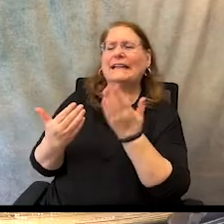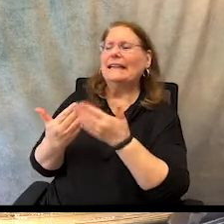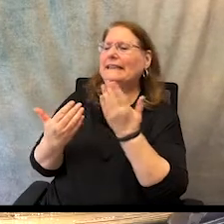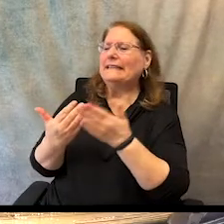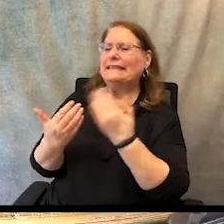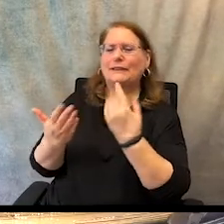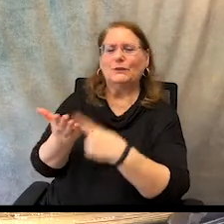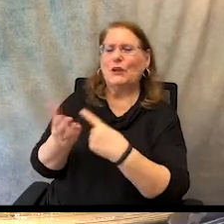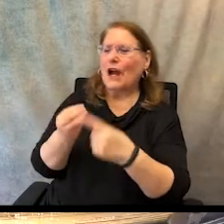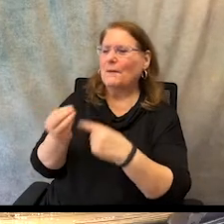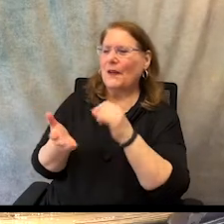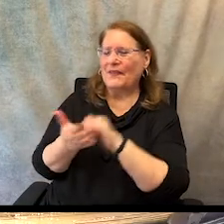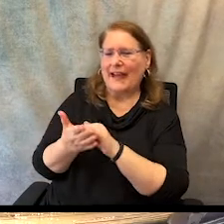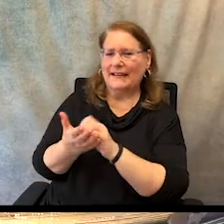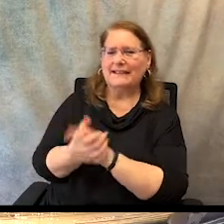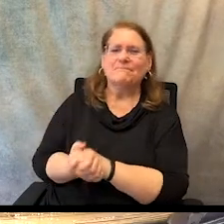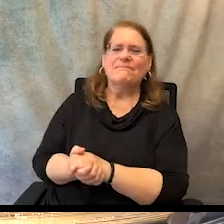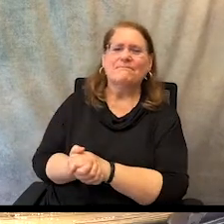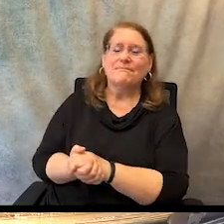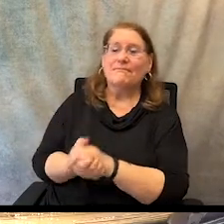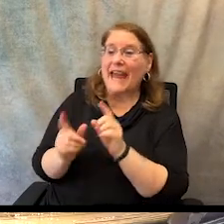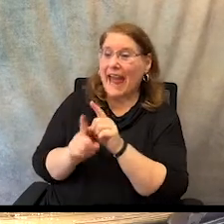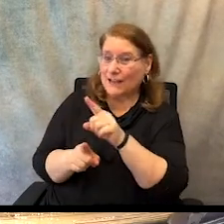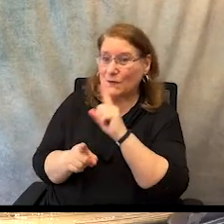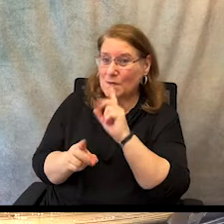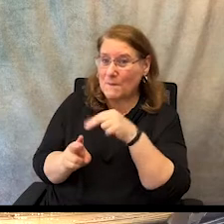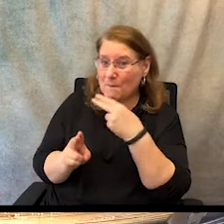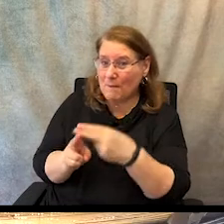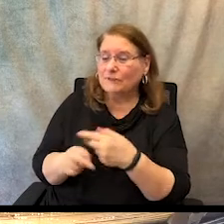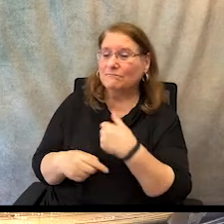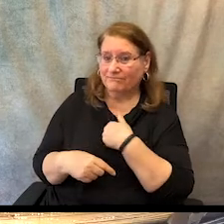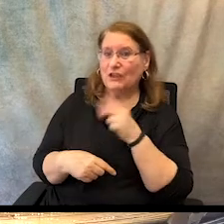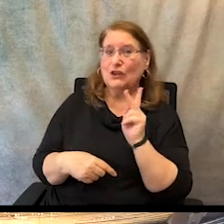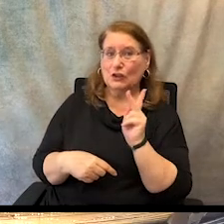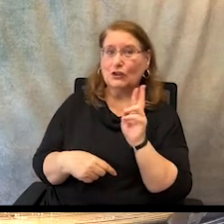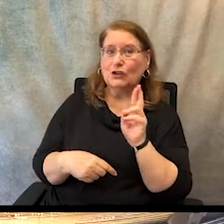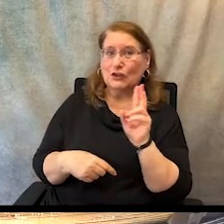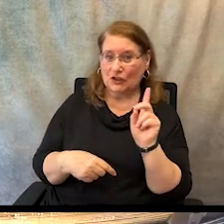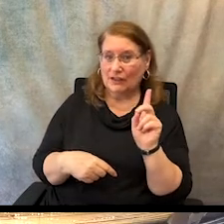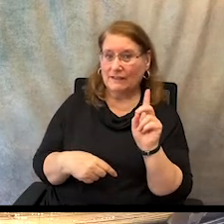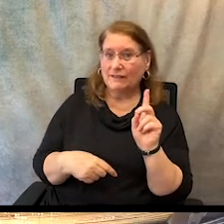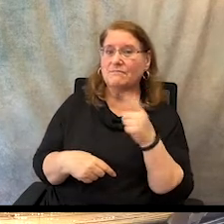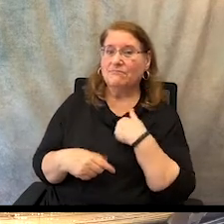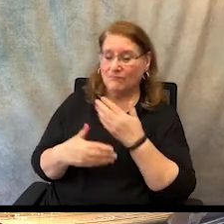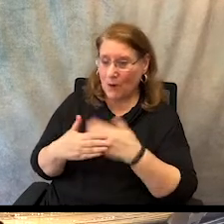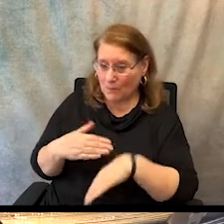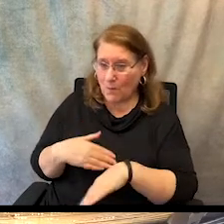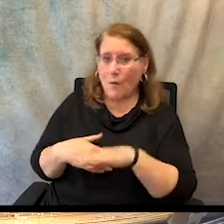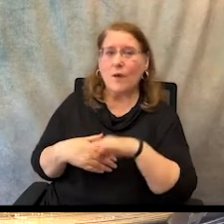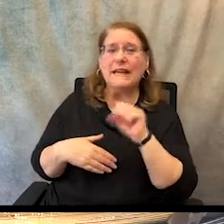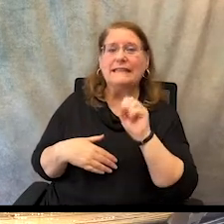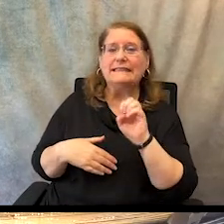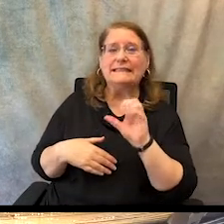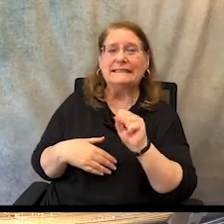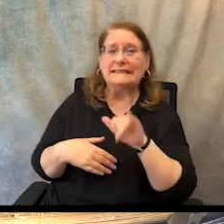It's very easy to talk about it. As you mentioned, I'm a Kurd. I was born